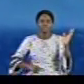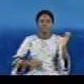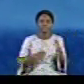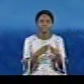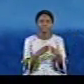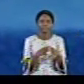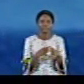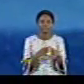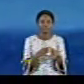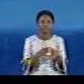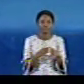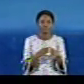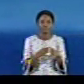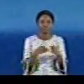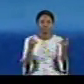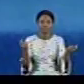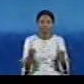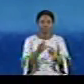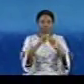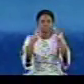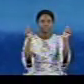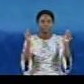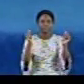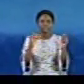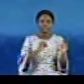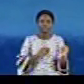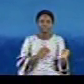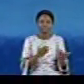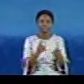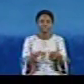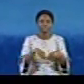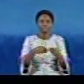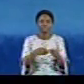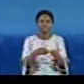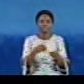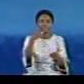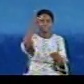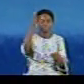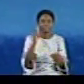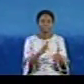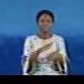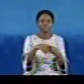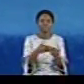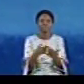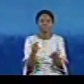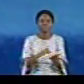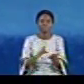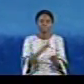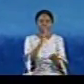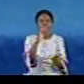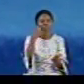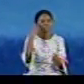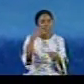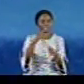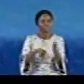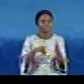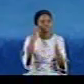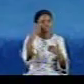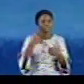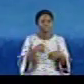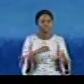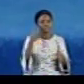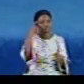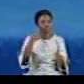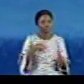Lord. Hallelujah. I want to give God all the glory for what he has done for me this night. I